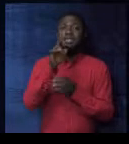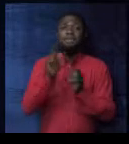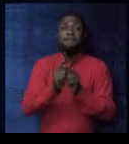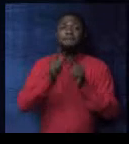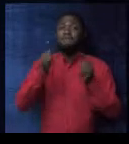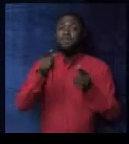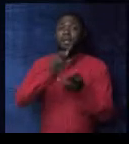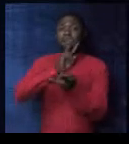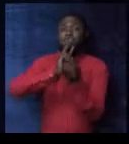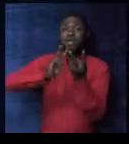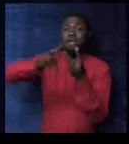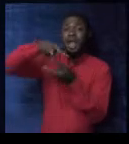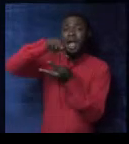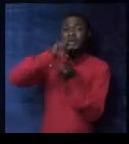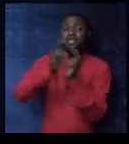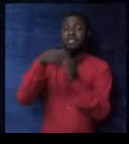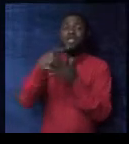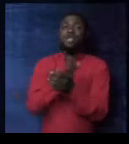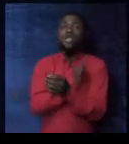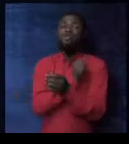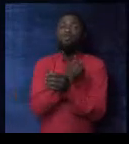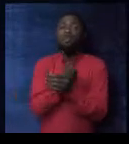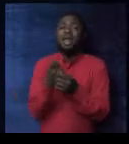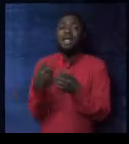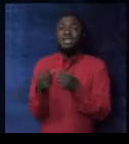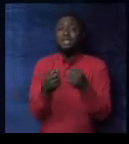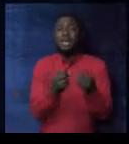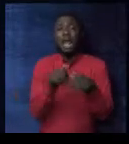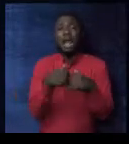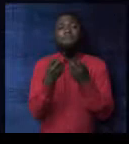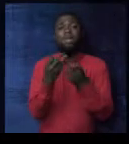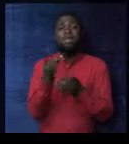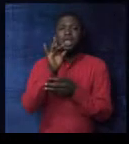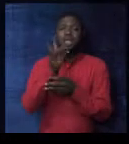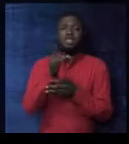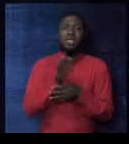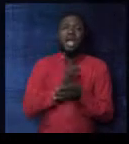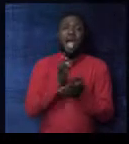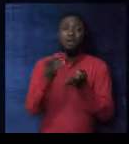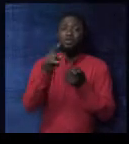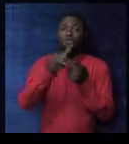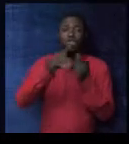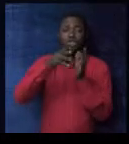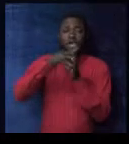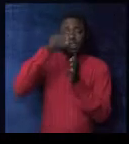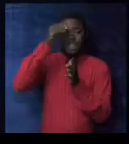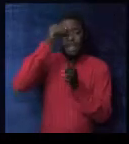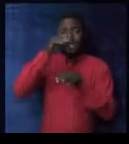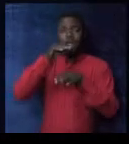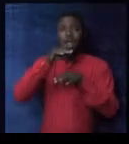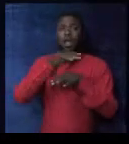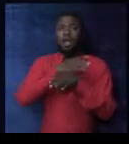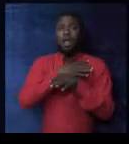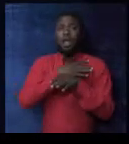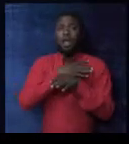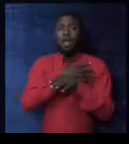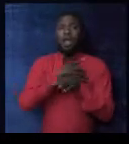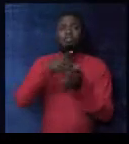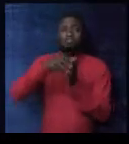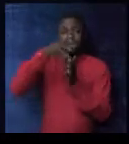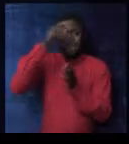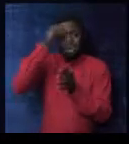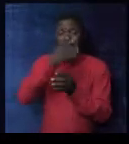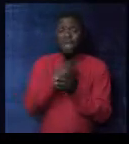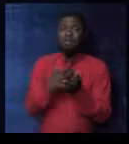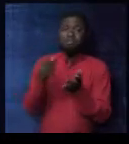8 big planets in the solar system. How many? 8. Today I want you to learn, unlearn,